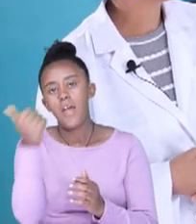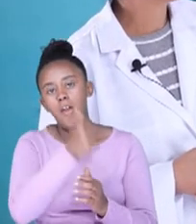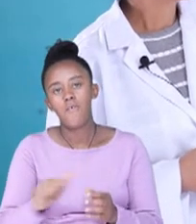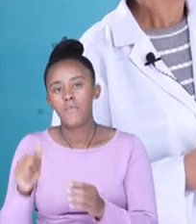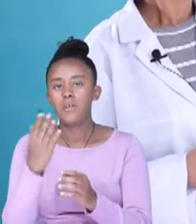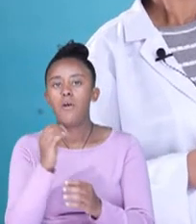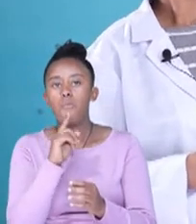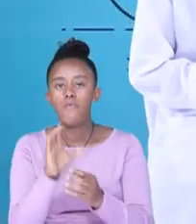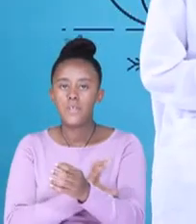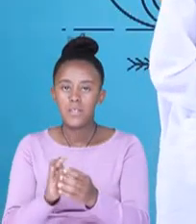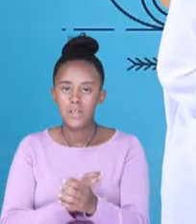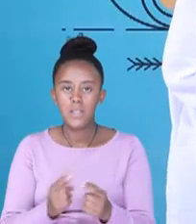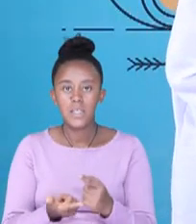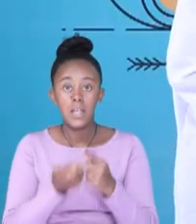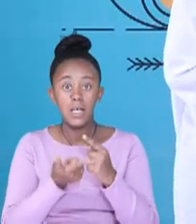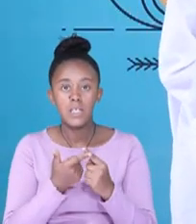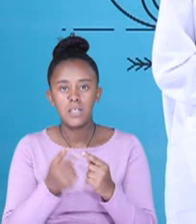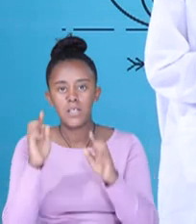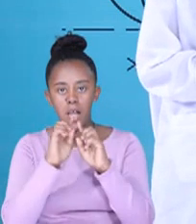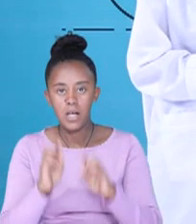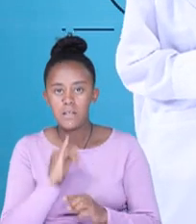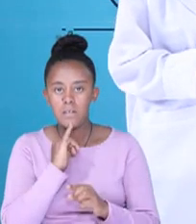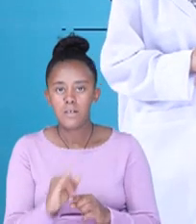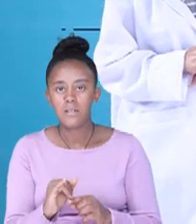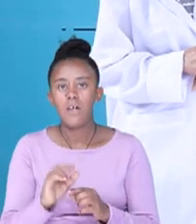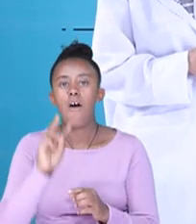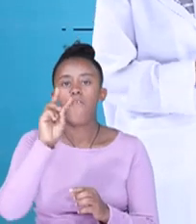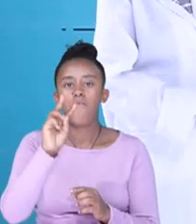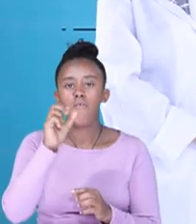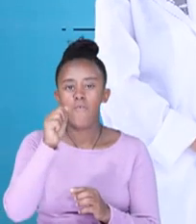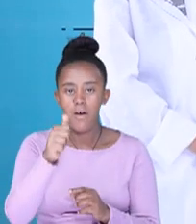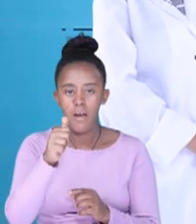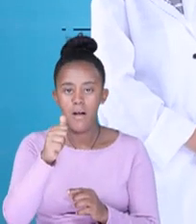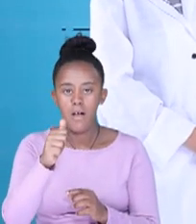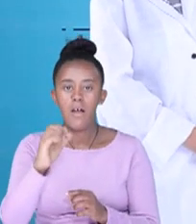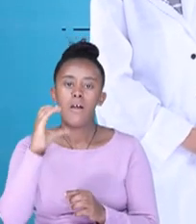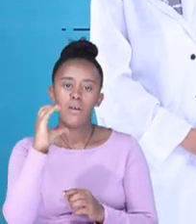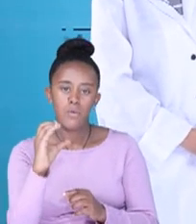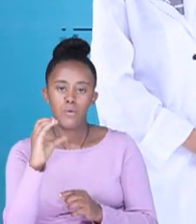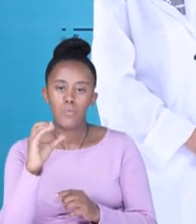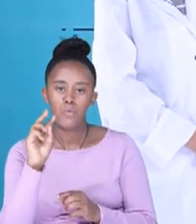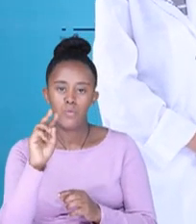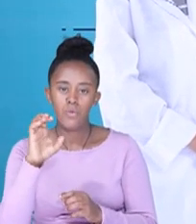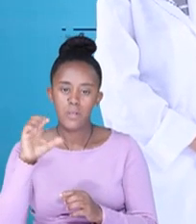cell. The next structure is vacuoles. Vacuoles